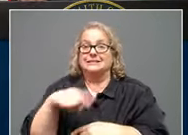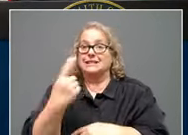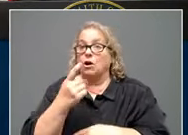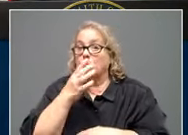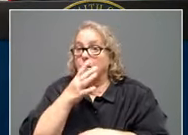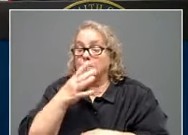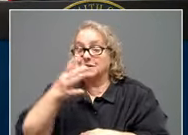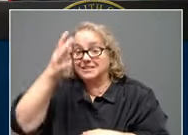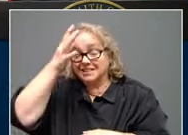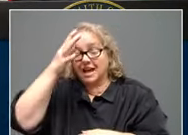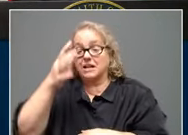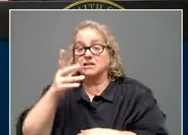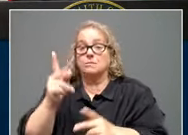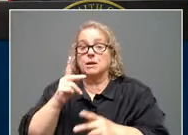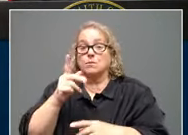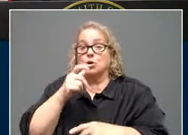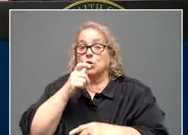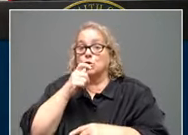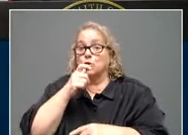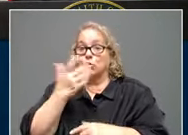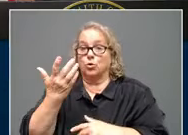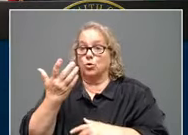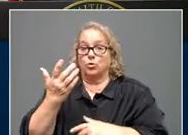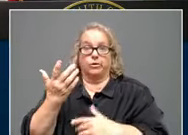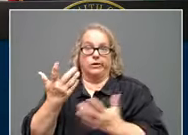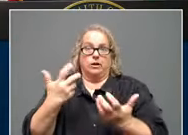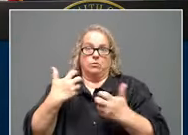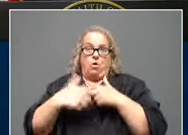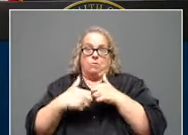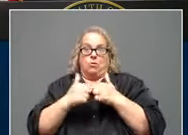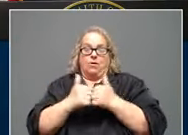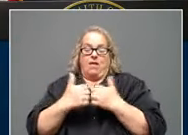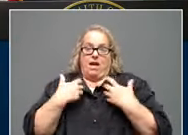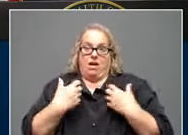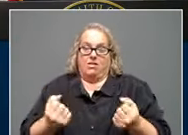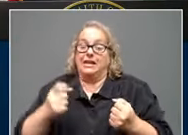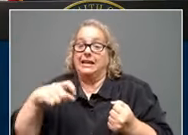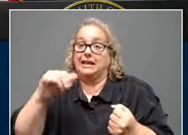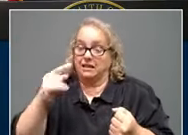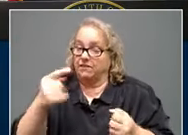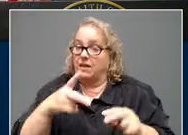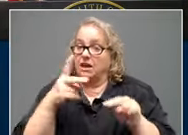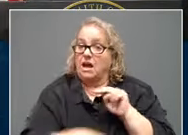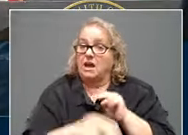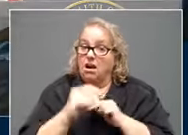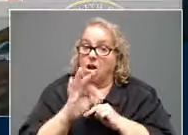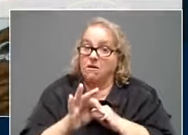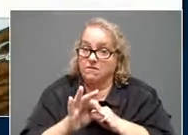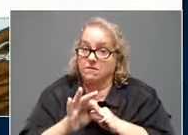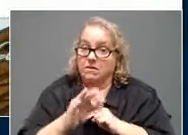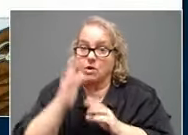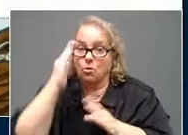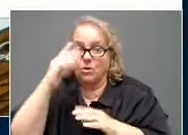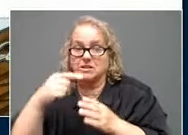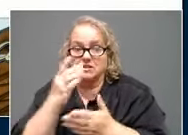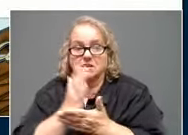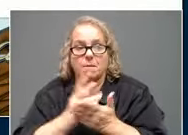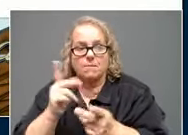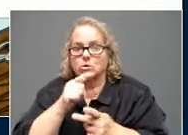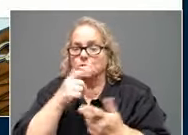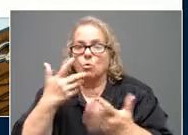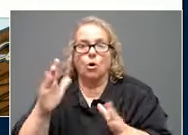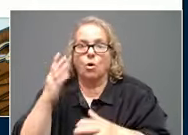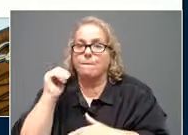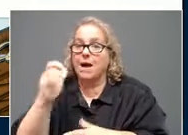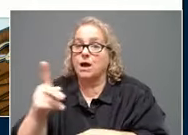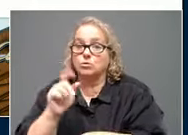people who were immunocompromised that really needed that. They cut that out. I guess they were worried about some people who just didn't want to go back to work. And what they have